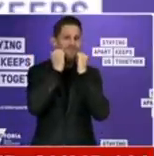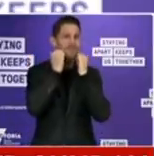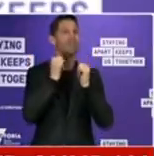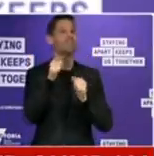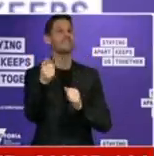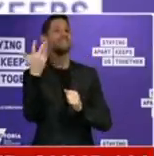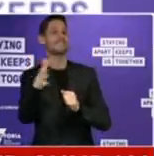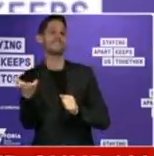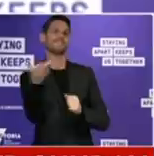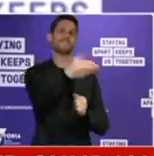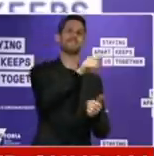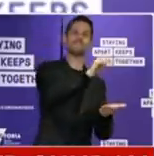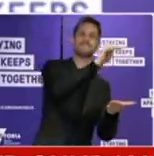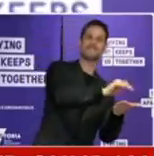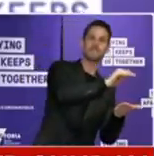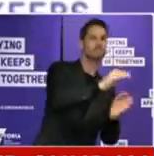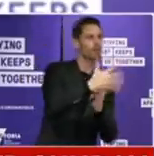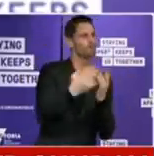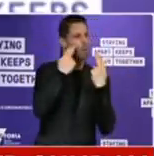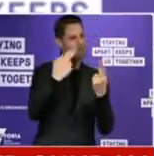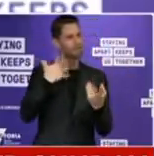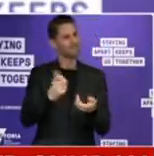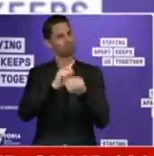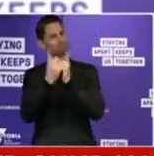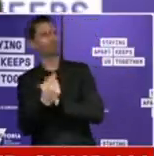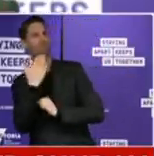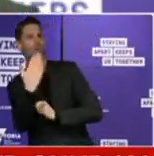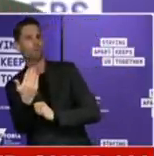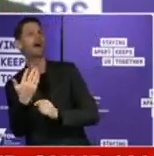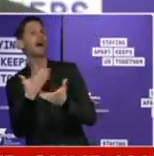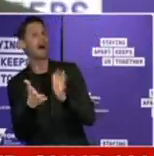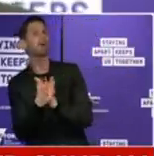should expect similar relief from the state in regard to their land tax obligations.